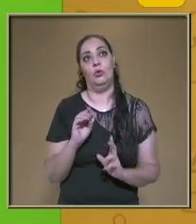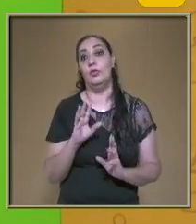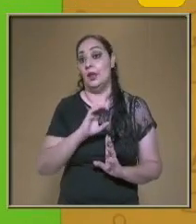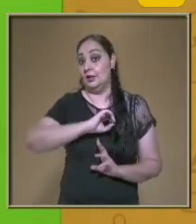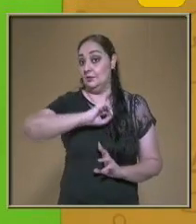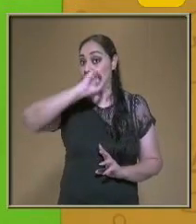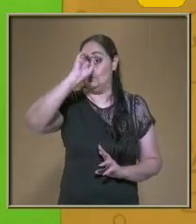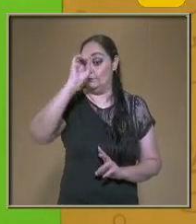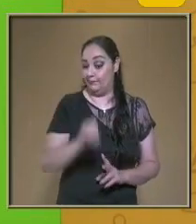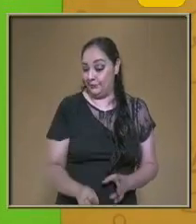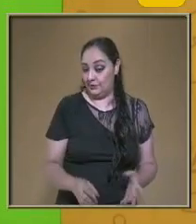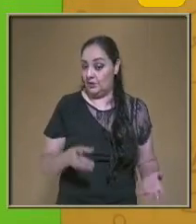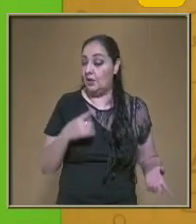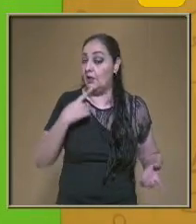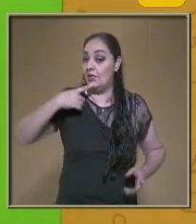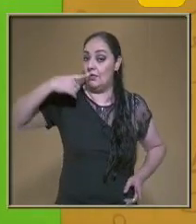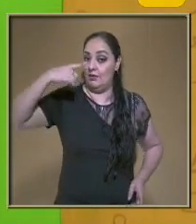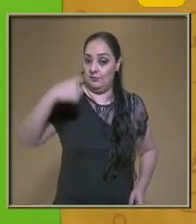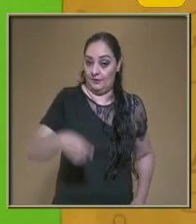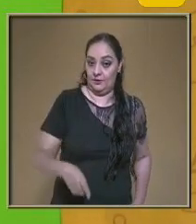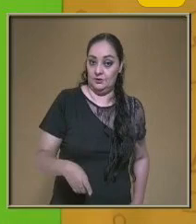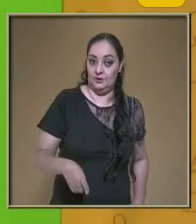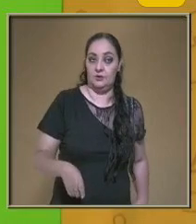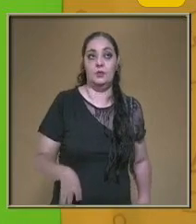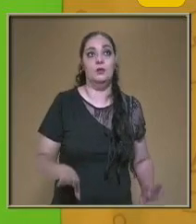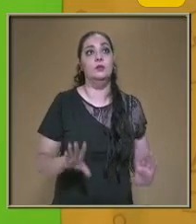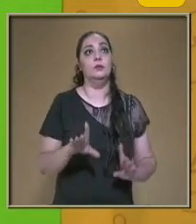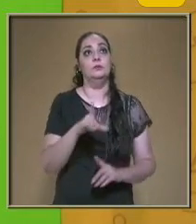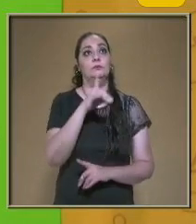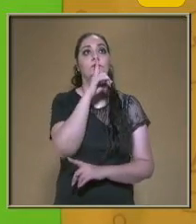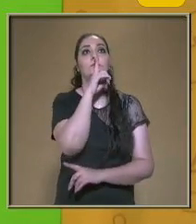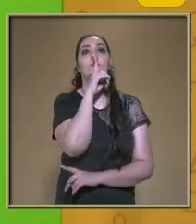the imperative expression. Keep silence,